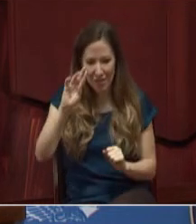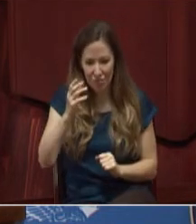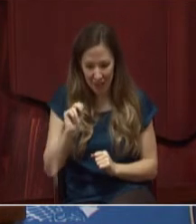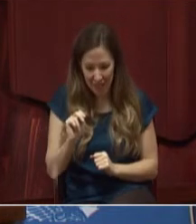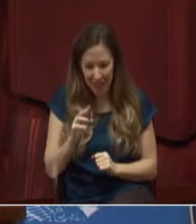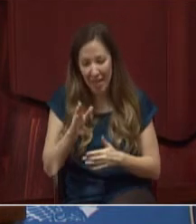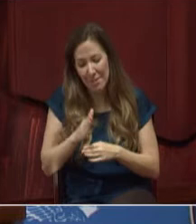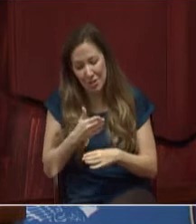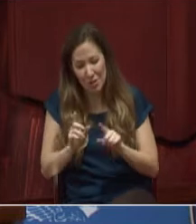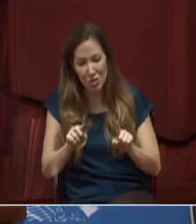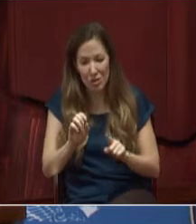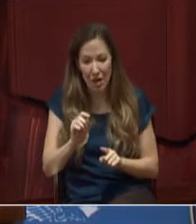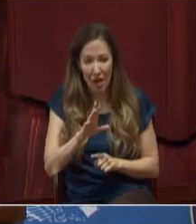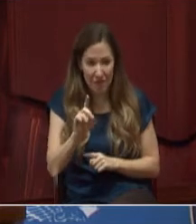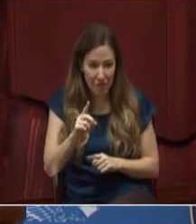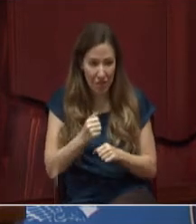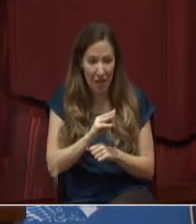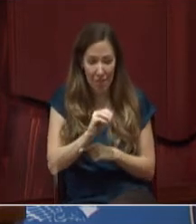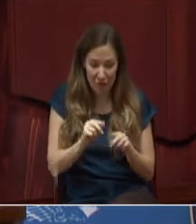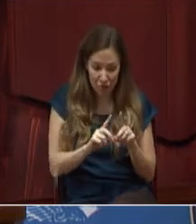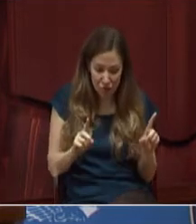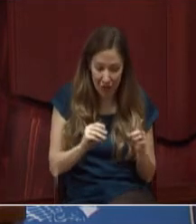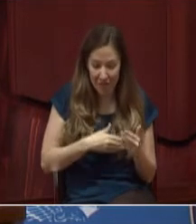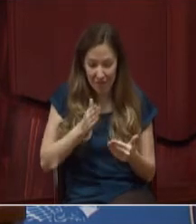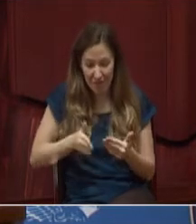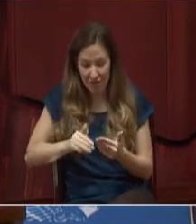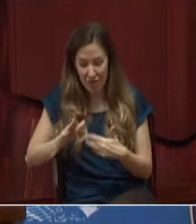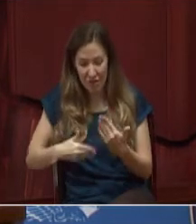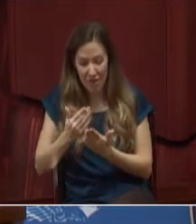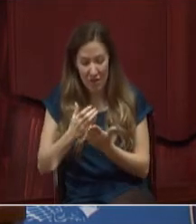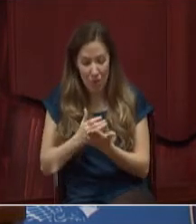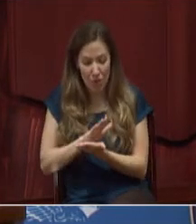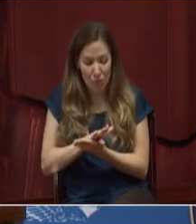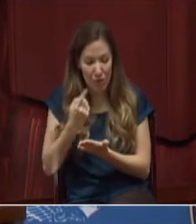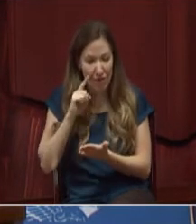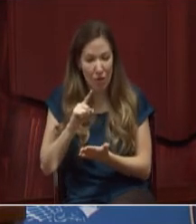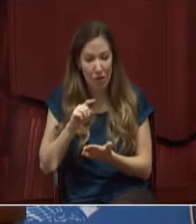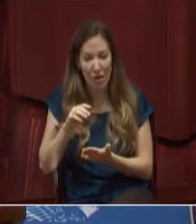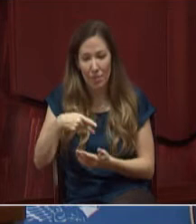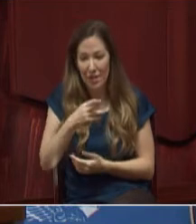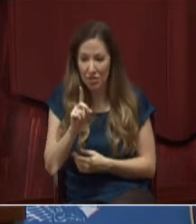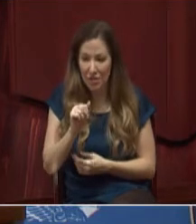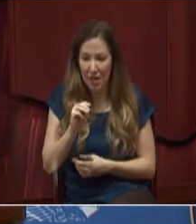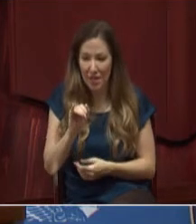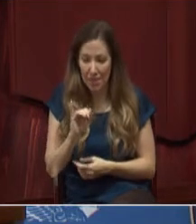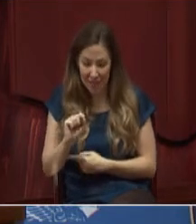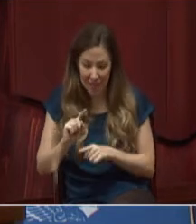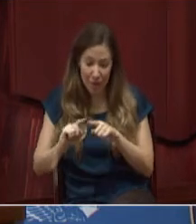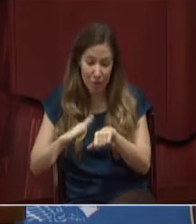she went to Oxford, got a master's degree, and completed all of her coursework for a PhD at MIT, but was called